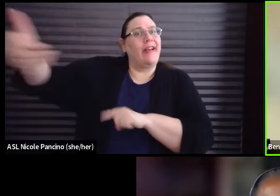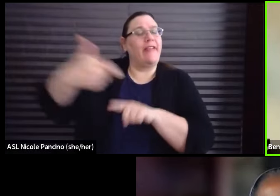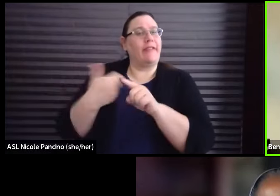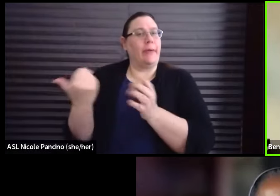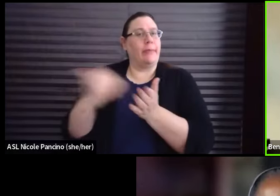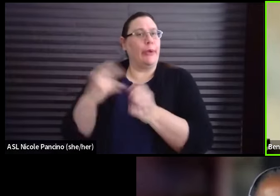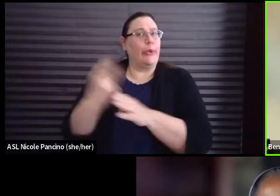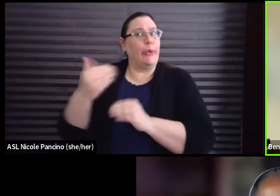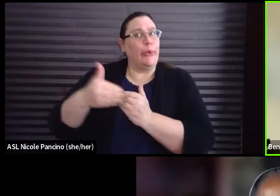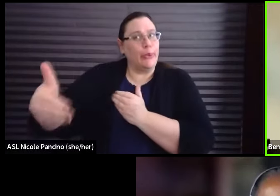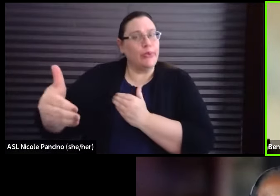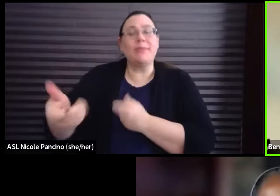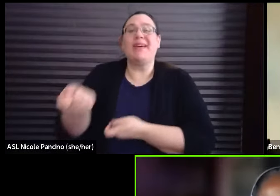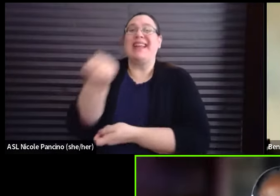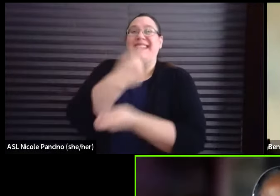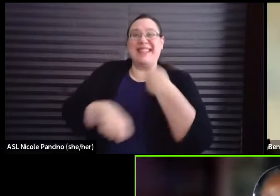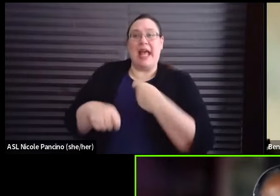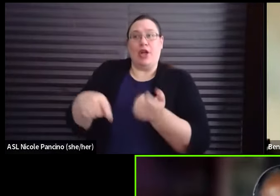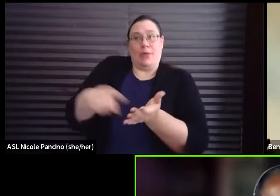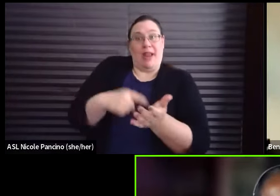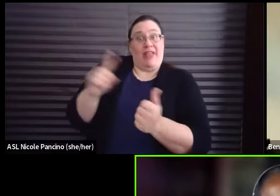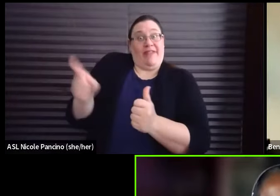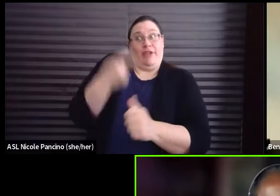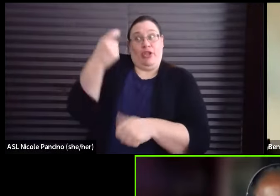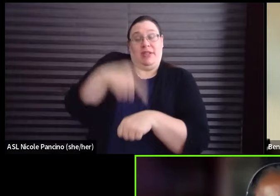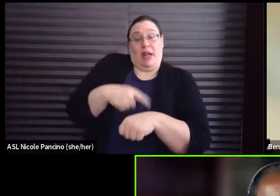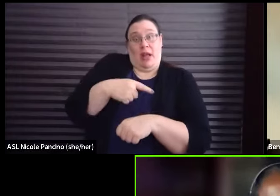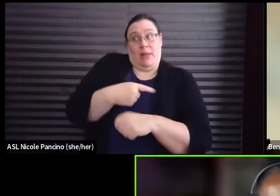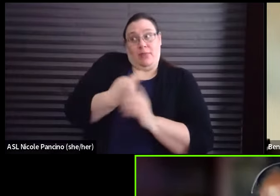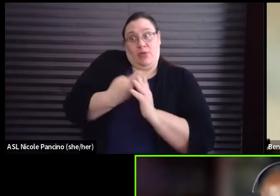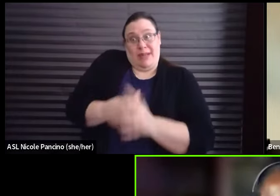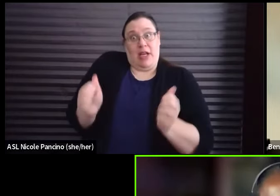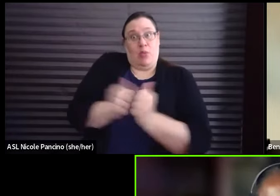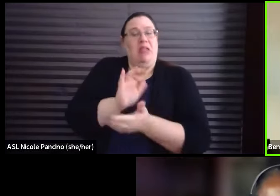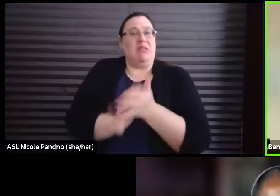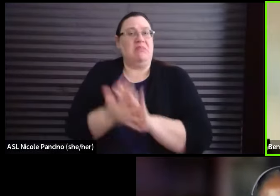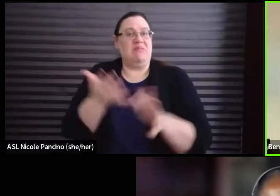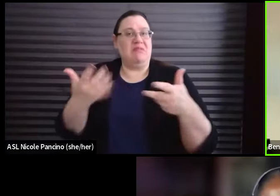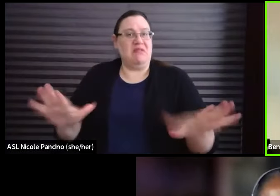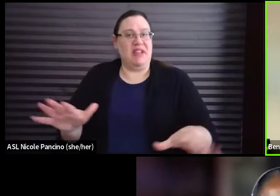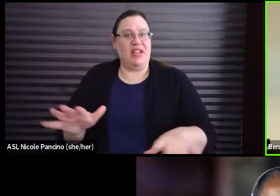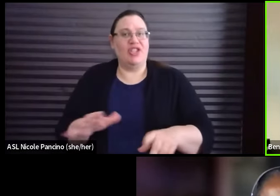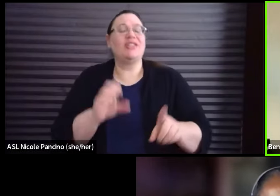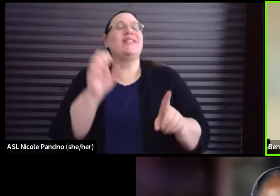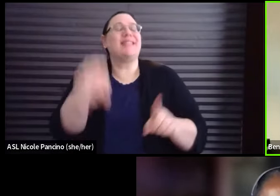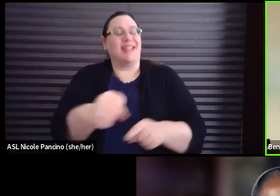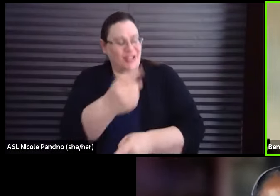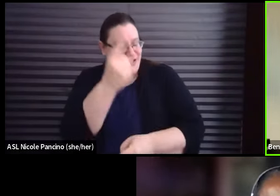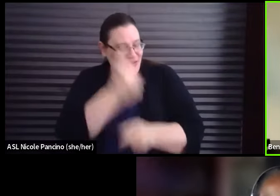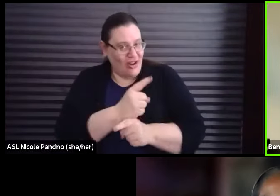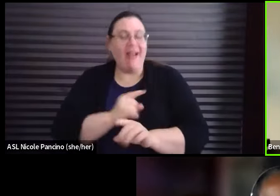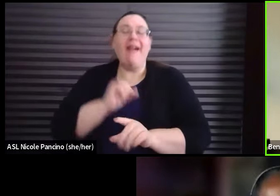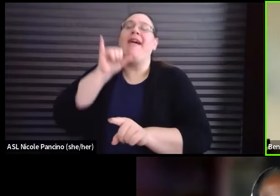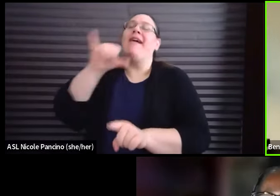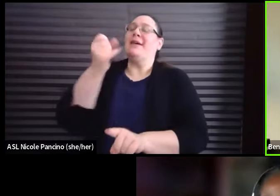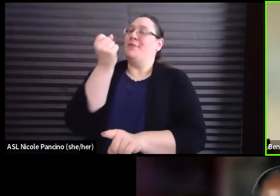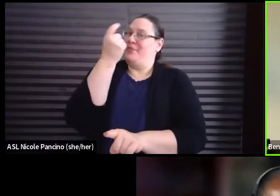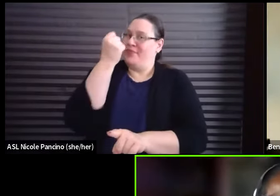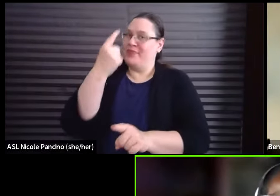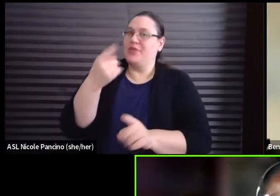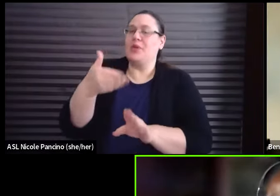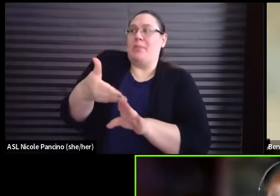payment when you do the session. That's correct. Yes. Okay, got it. So essentially a prepayment of